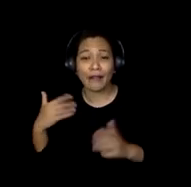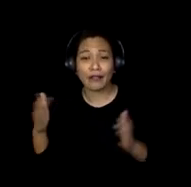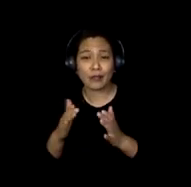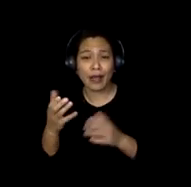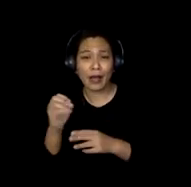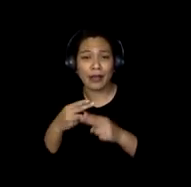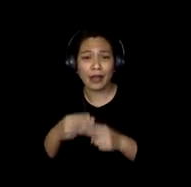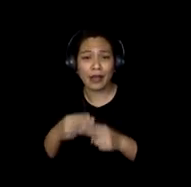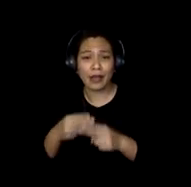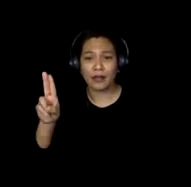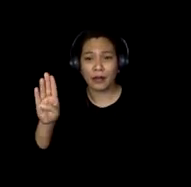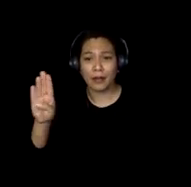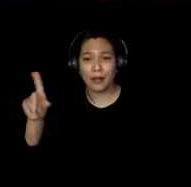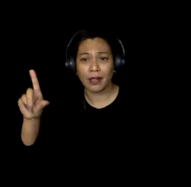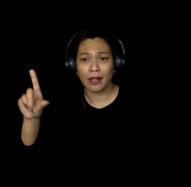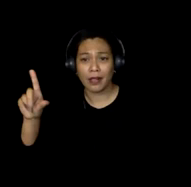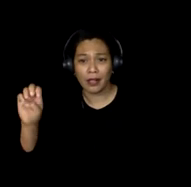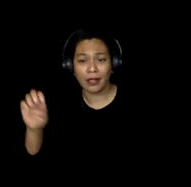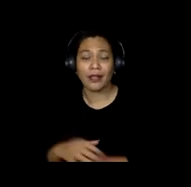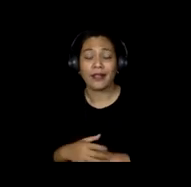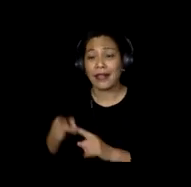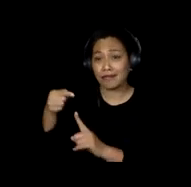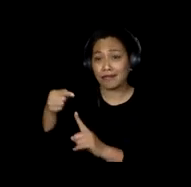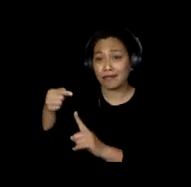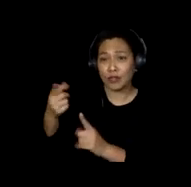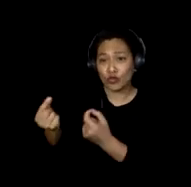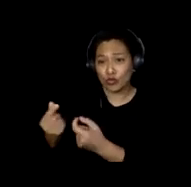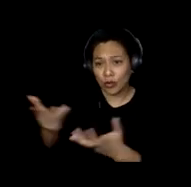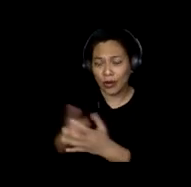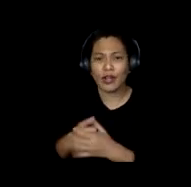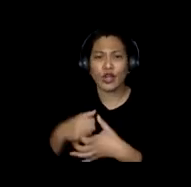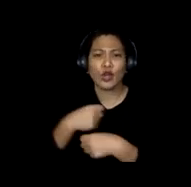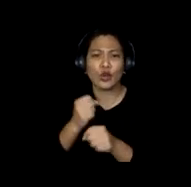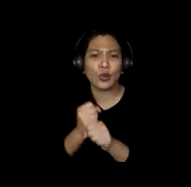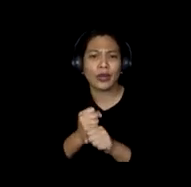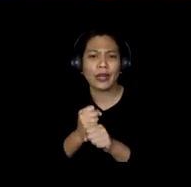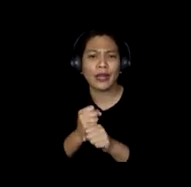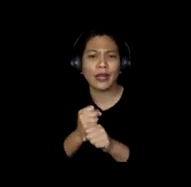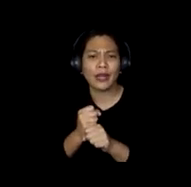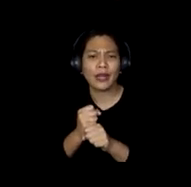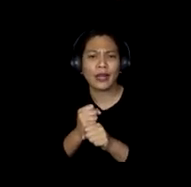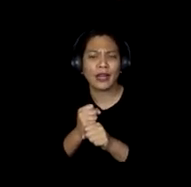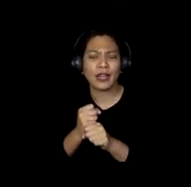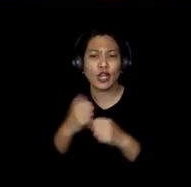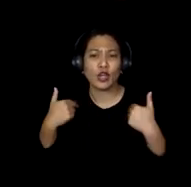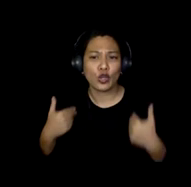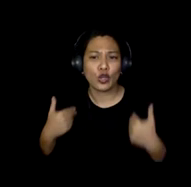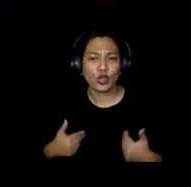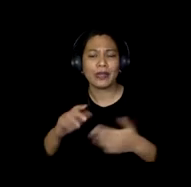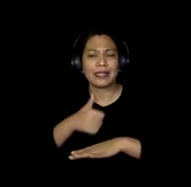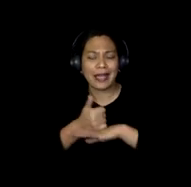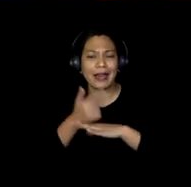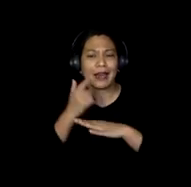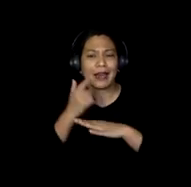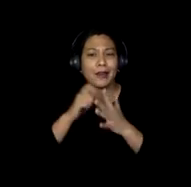and what they're working on with broadcasters across Canada is creating a human setup keyword tagging to